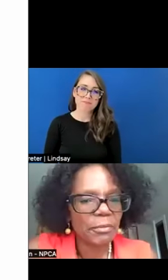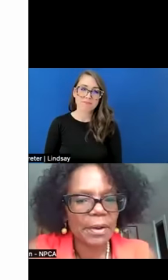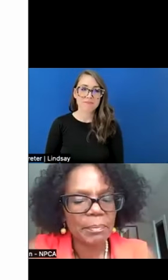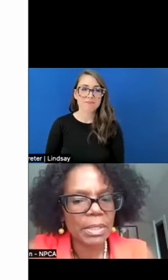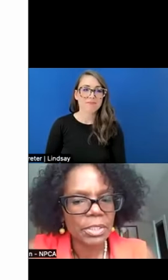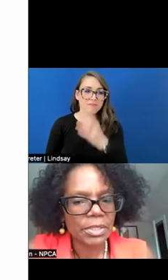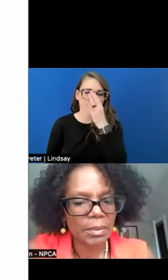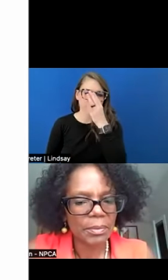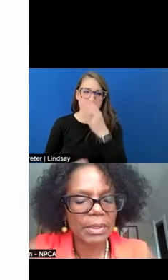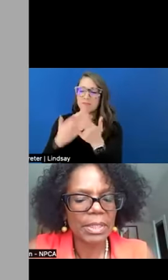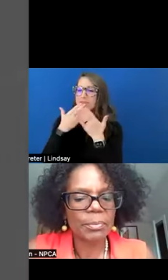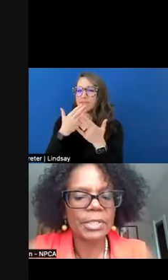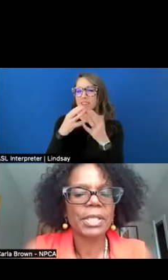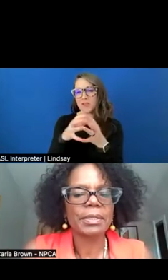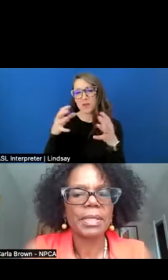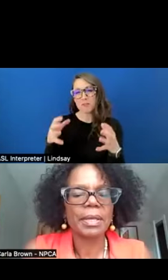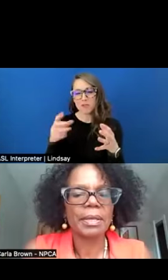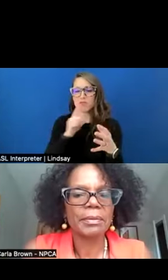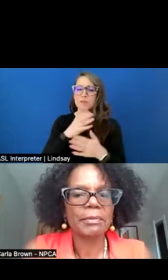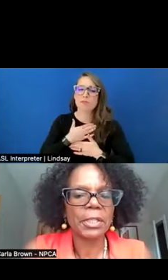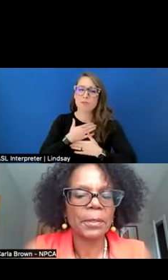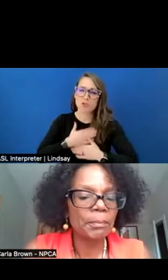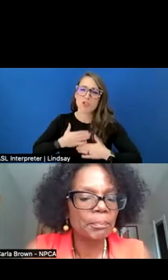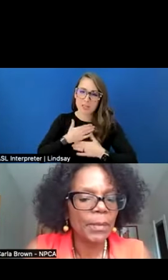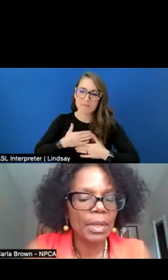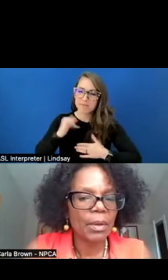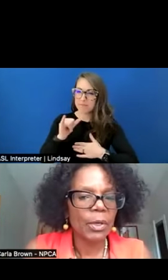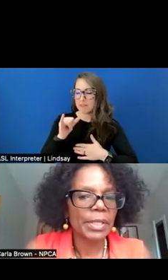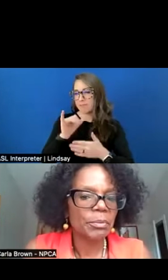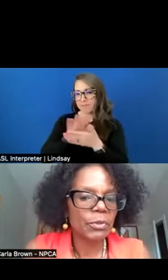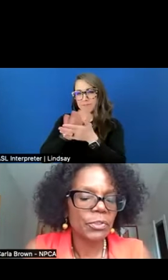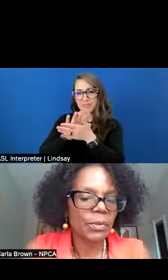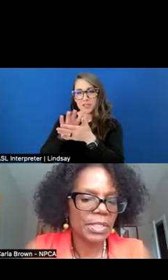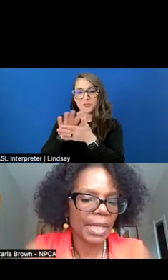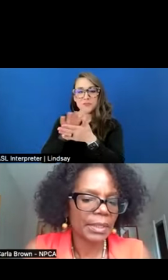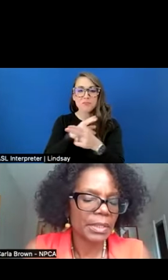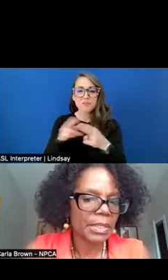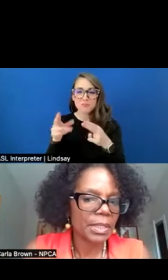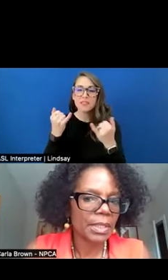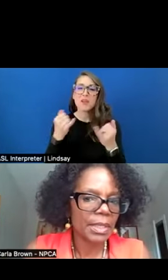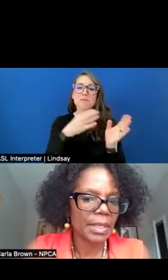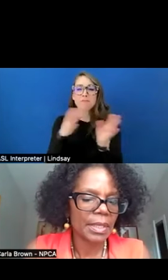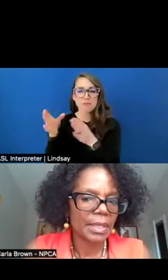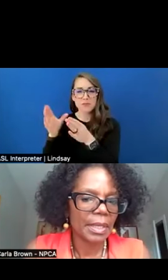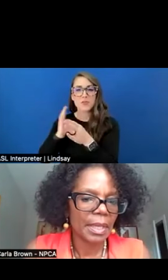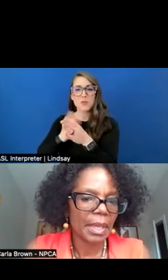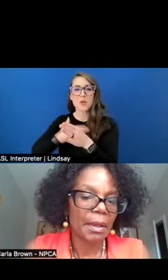Thank you very much. We really appreciated the video. We're going to move to our second